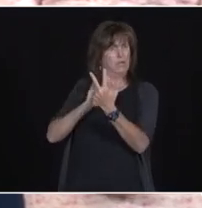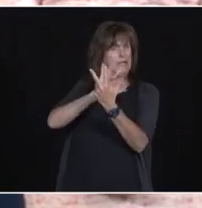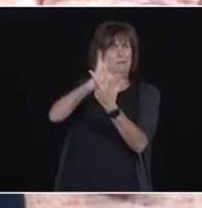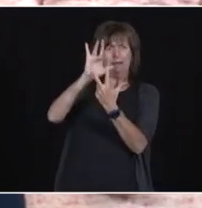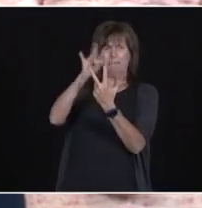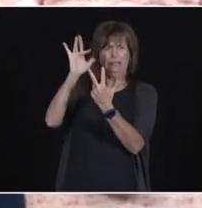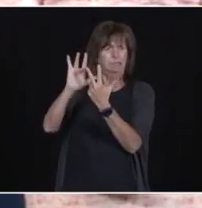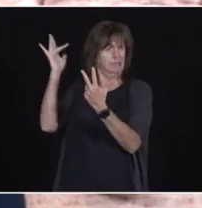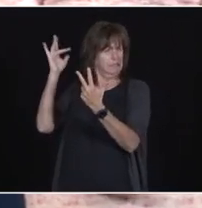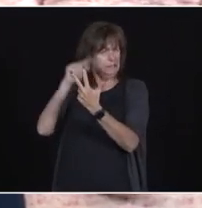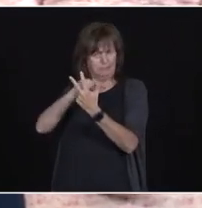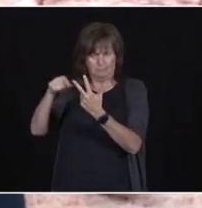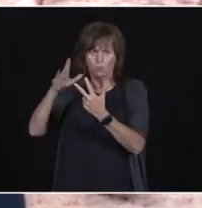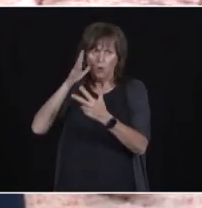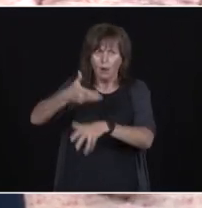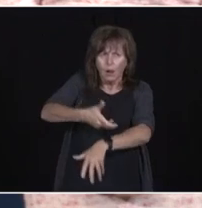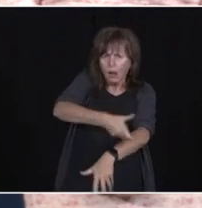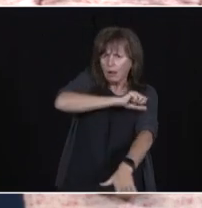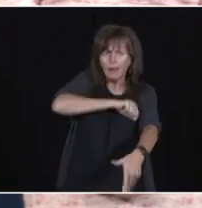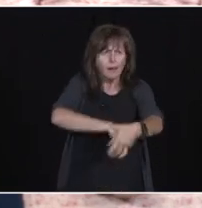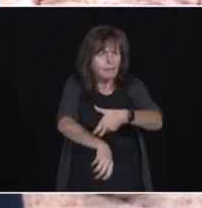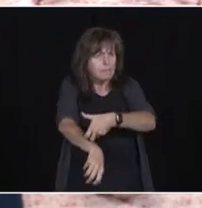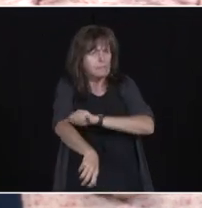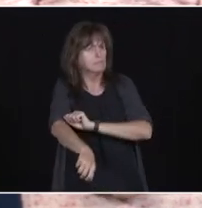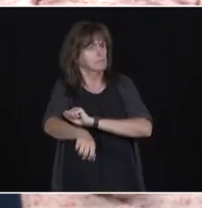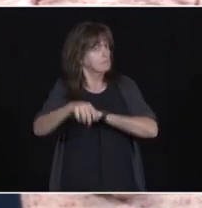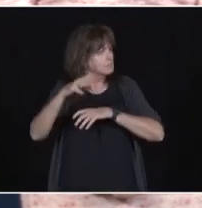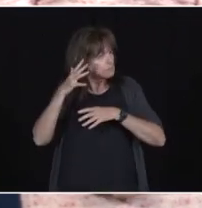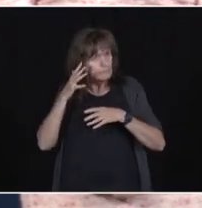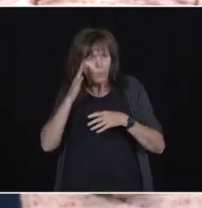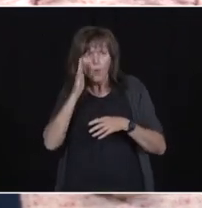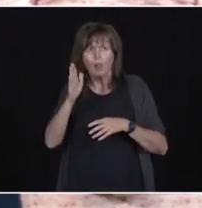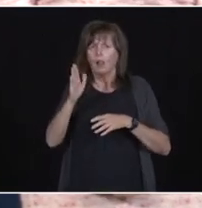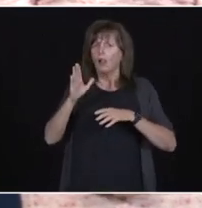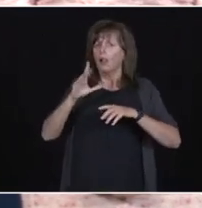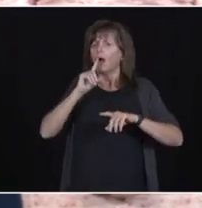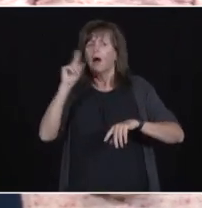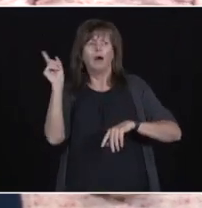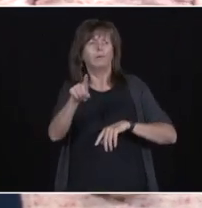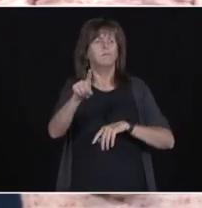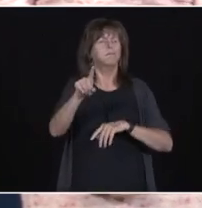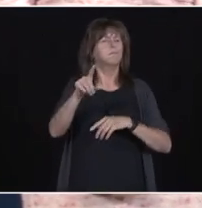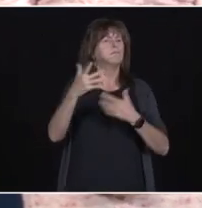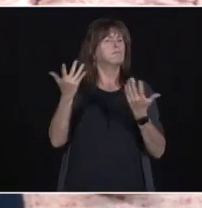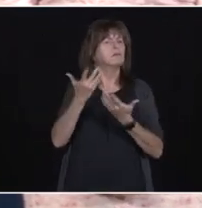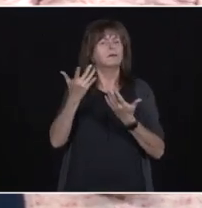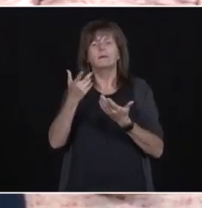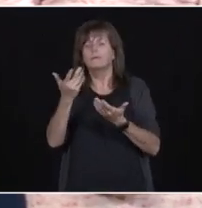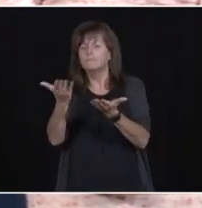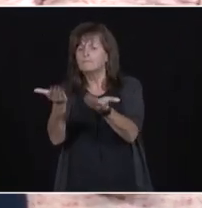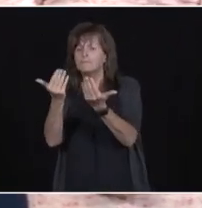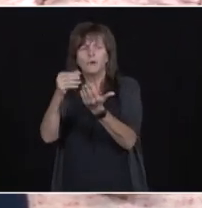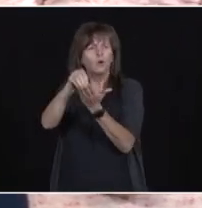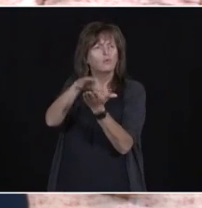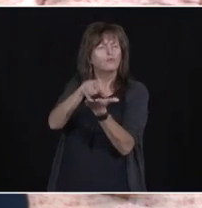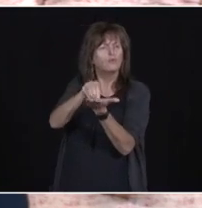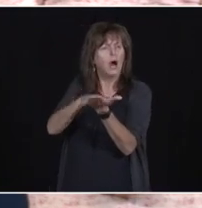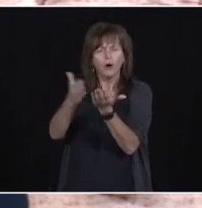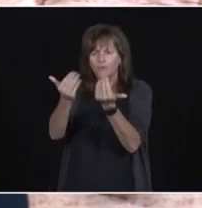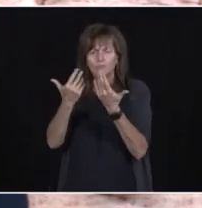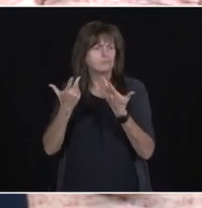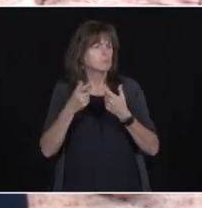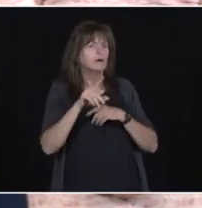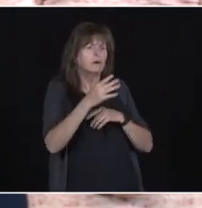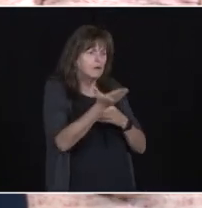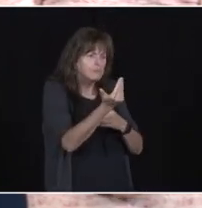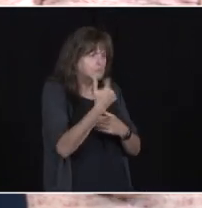will require records to be produced, and they will summon as many people as they need to. Until we get down to